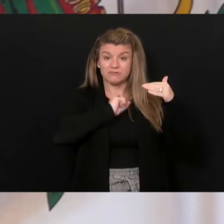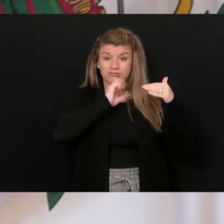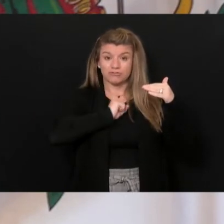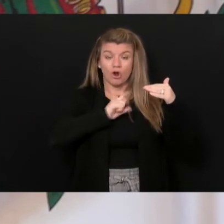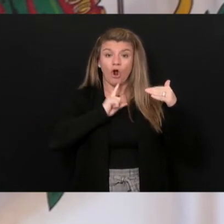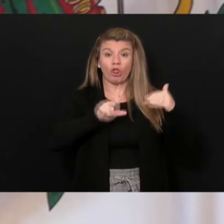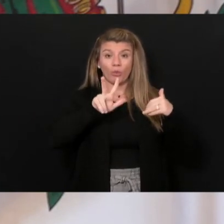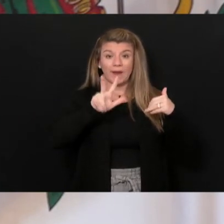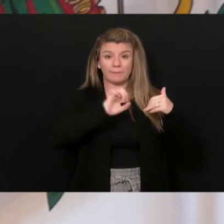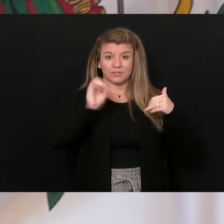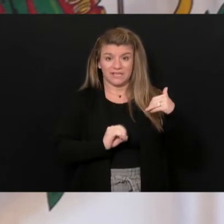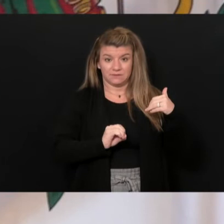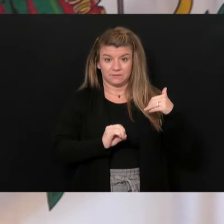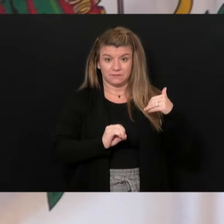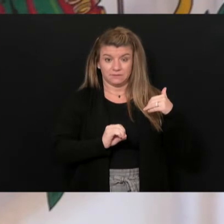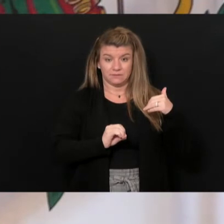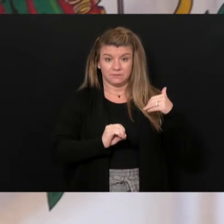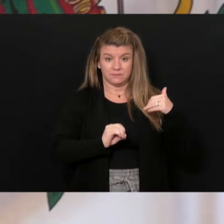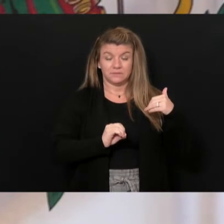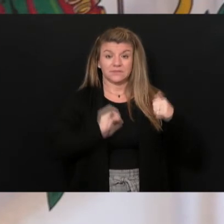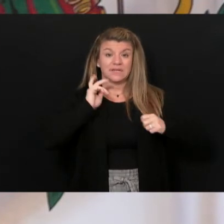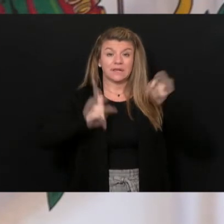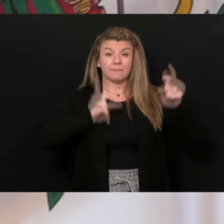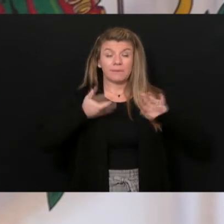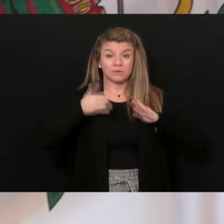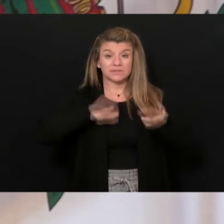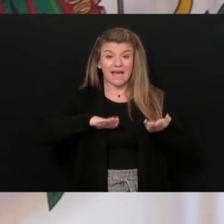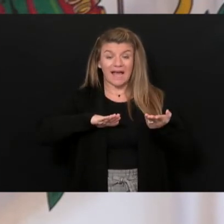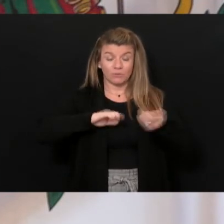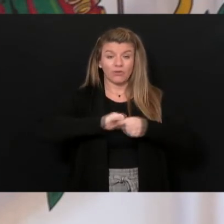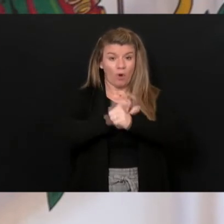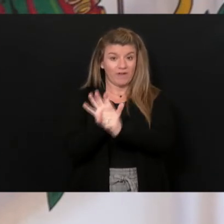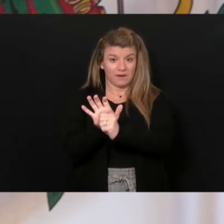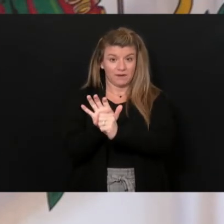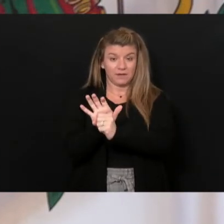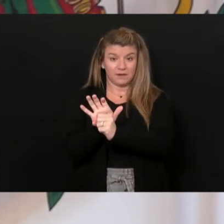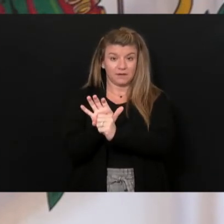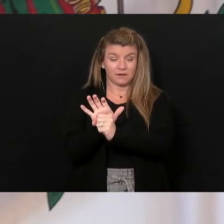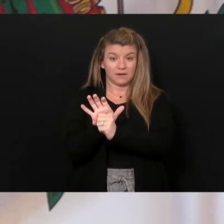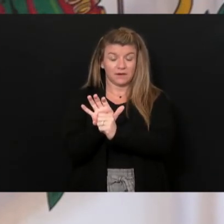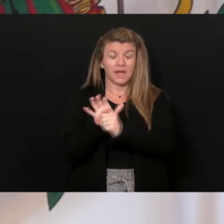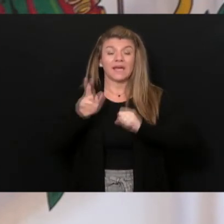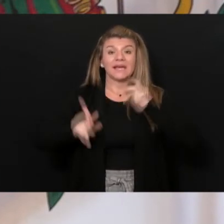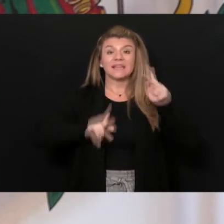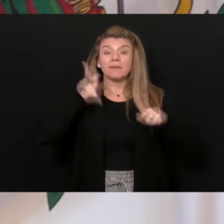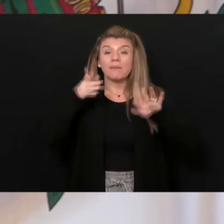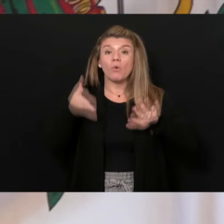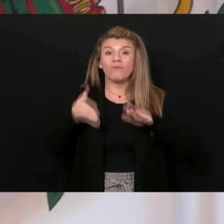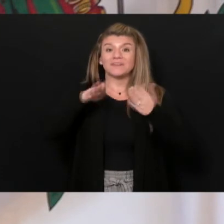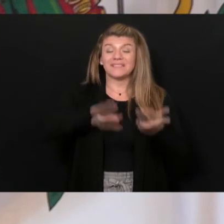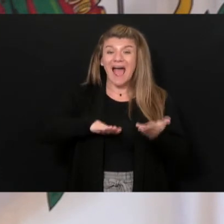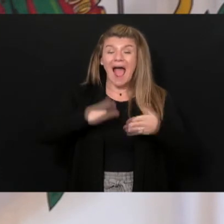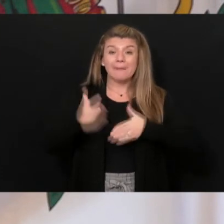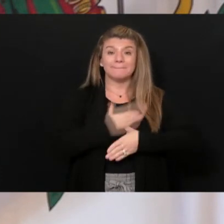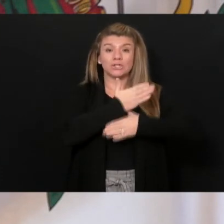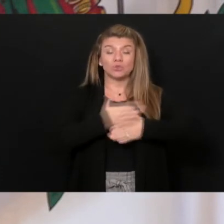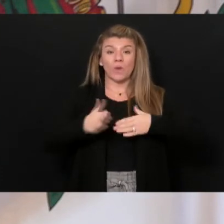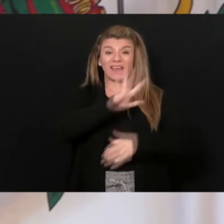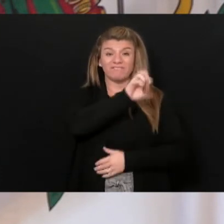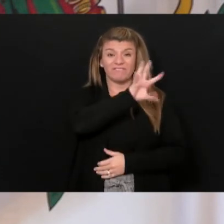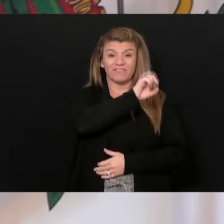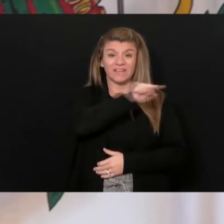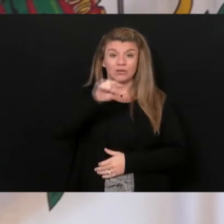3%. The people that have died with COVID. The people that have died between the ages of 50